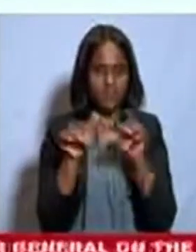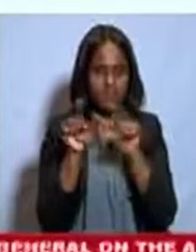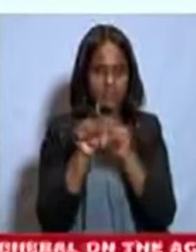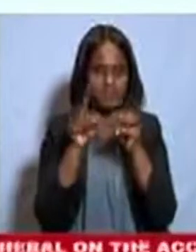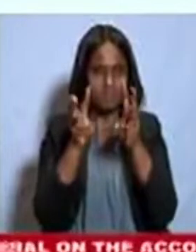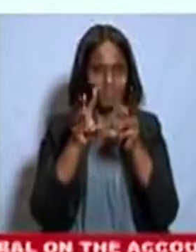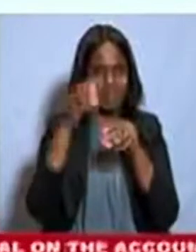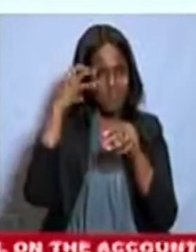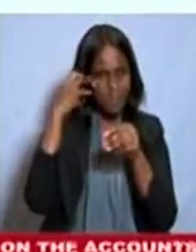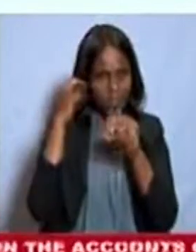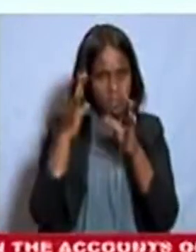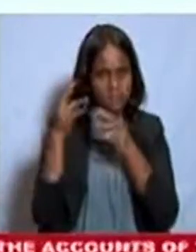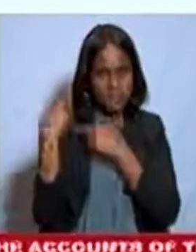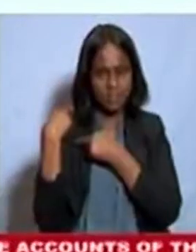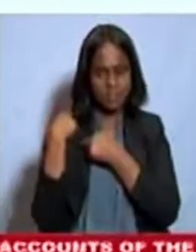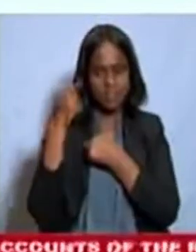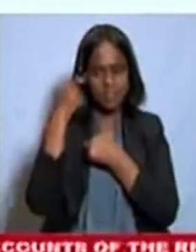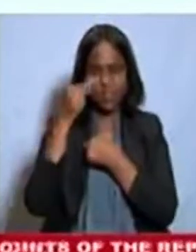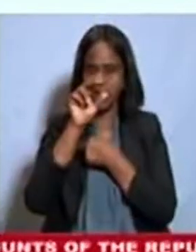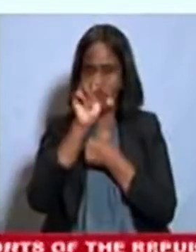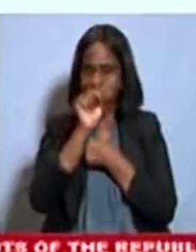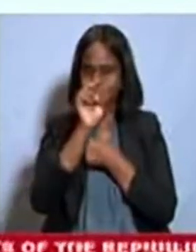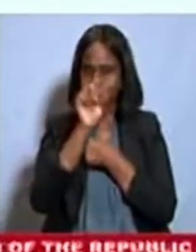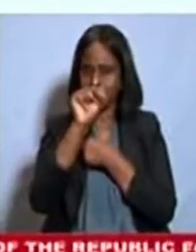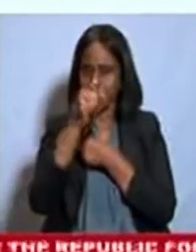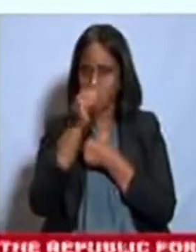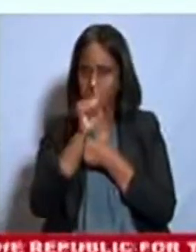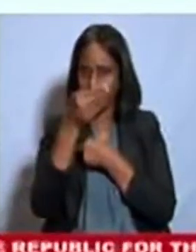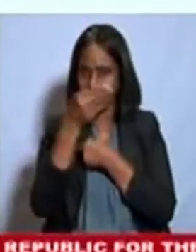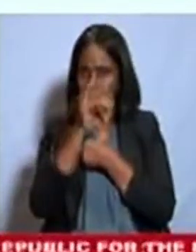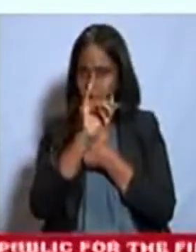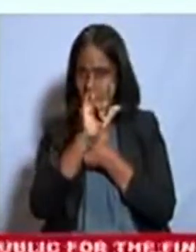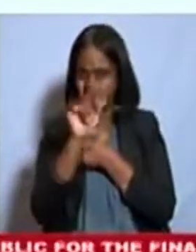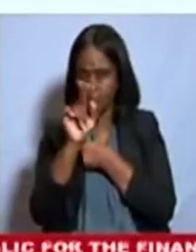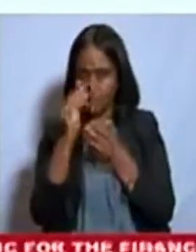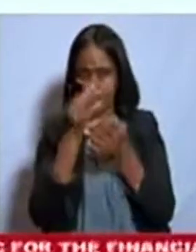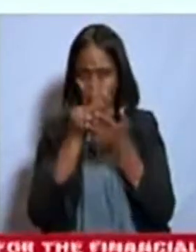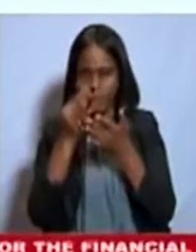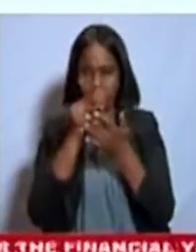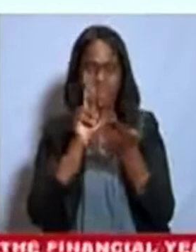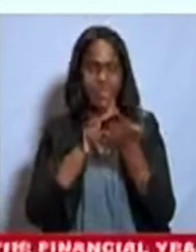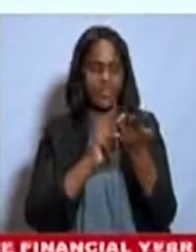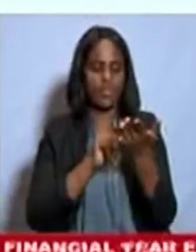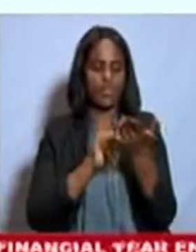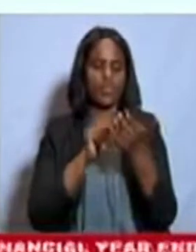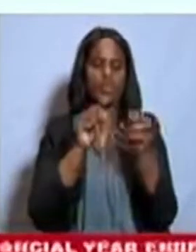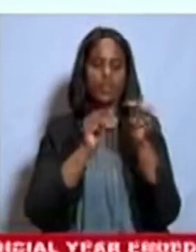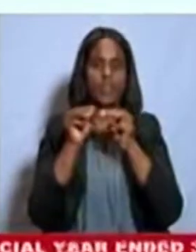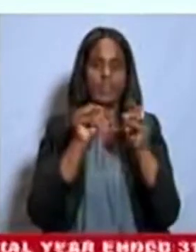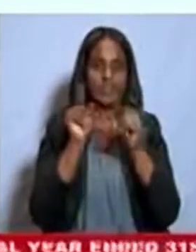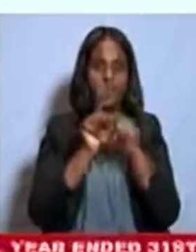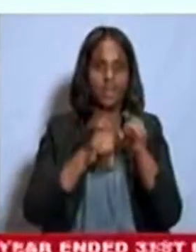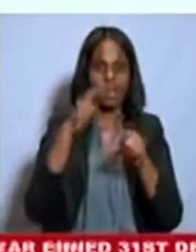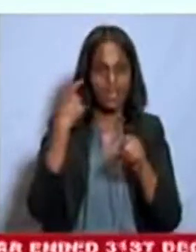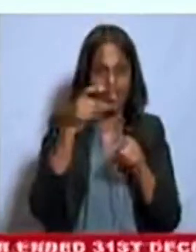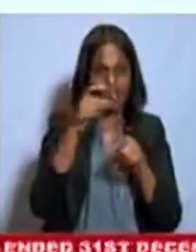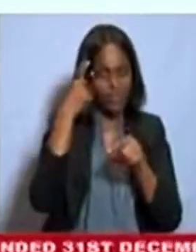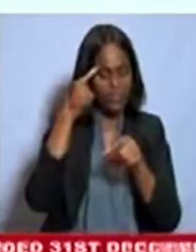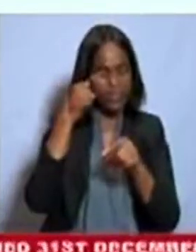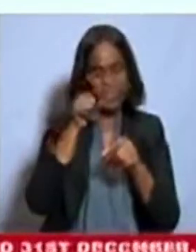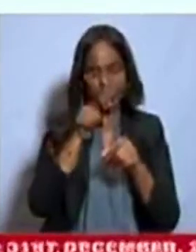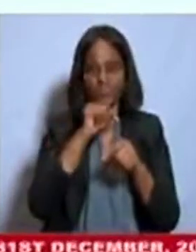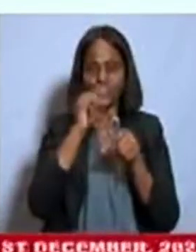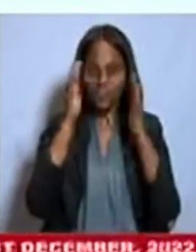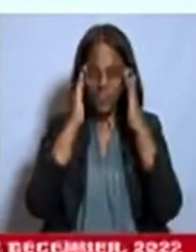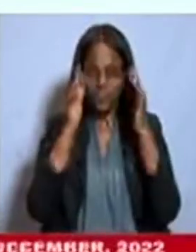regard, the officer in charge of Senga Hill who failed to report the under-delivery to management has since been charged for negligence of